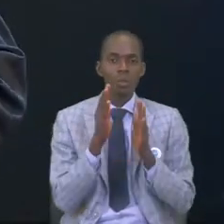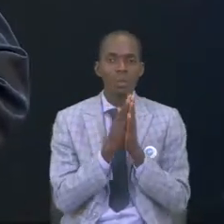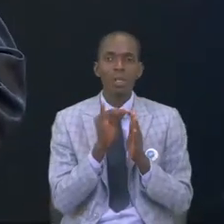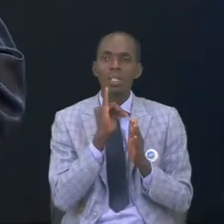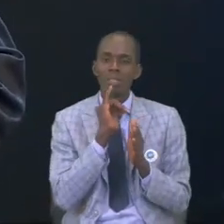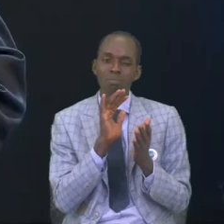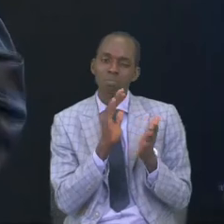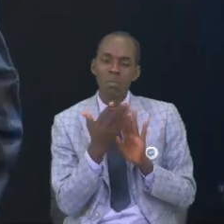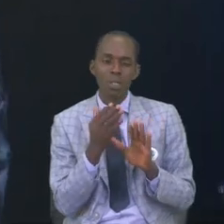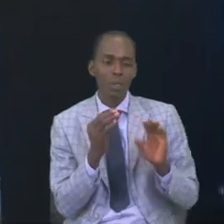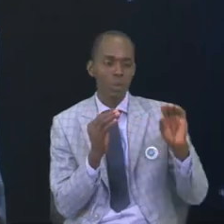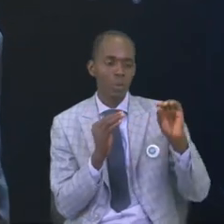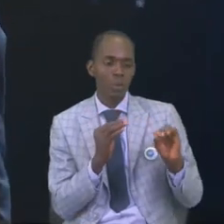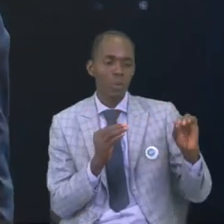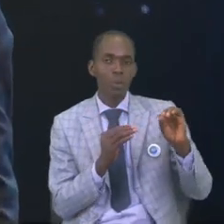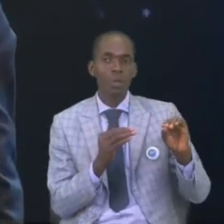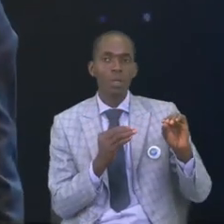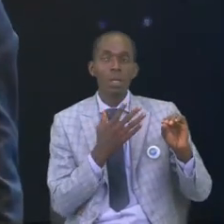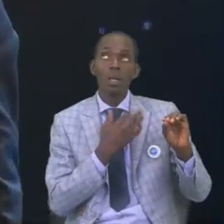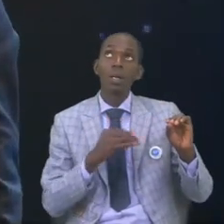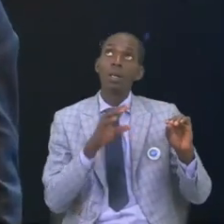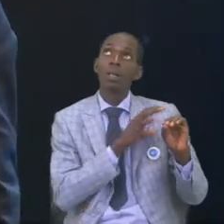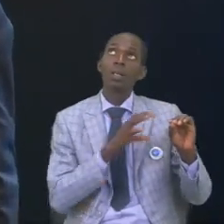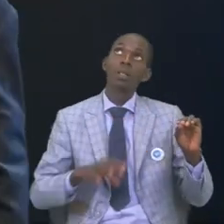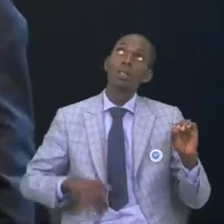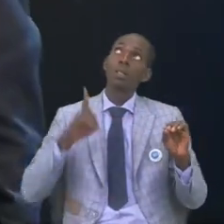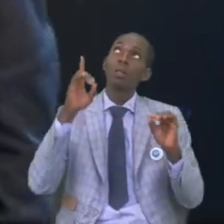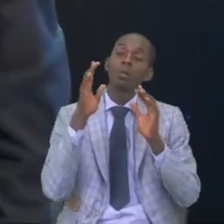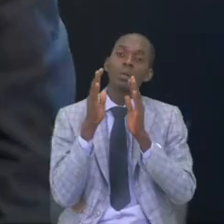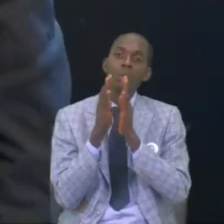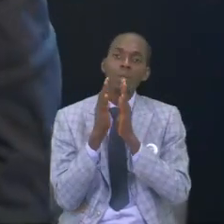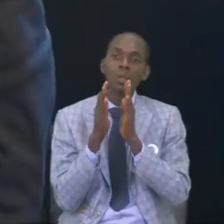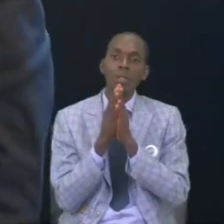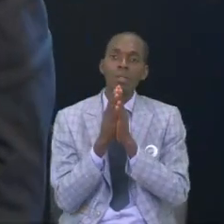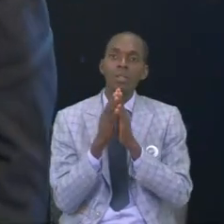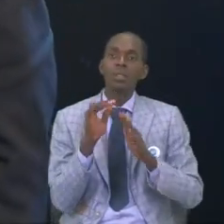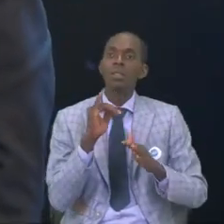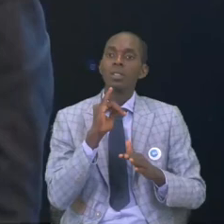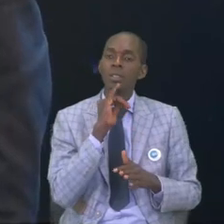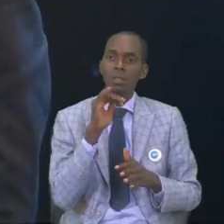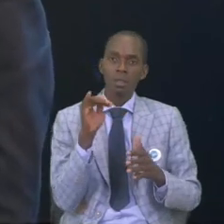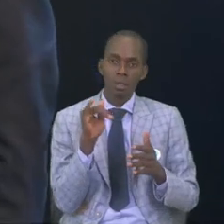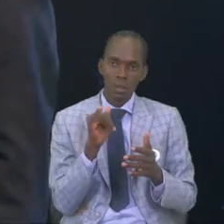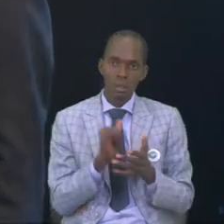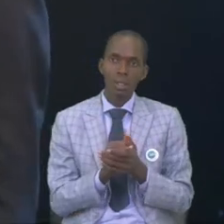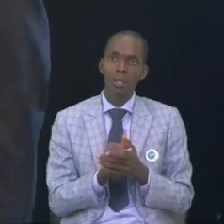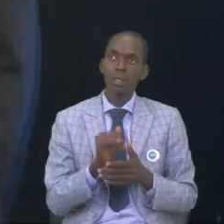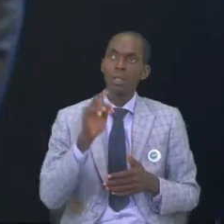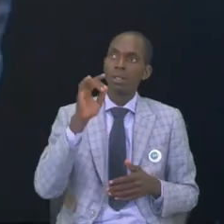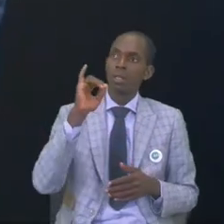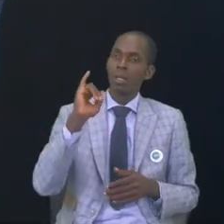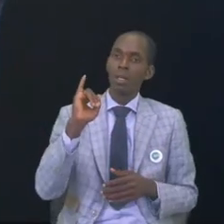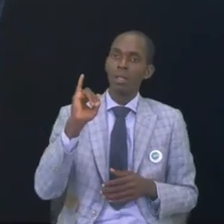zero, and then Christ's prayer is that I standing